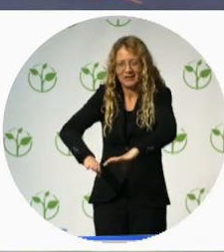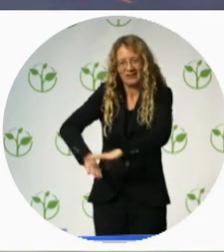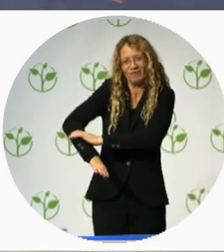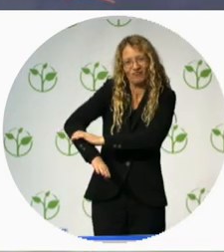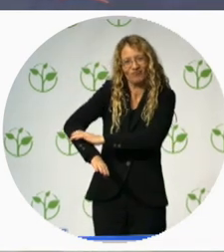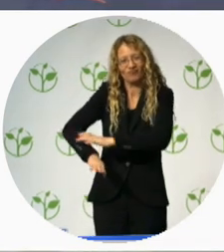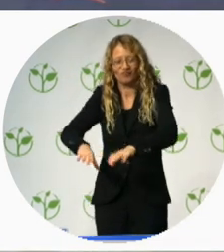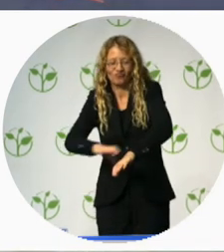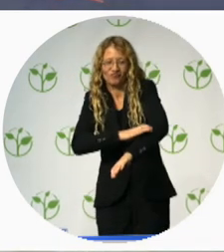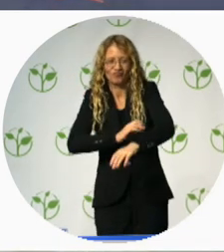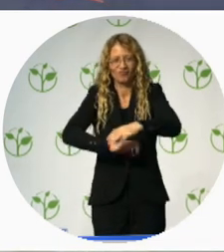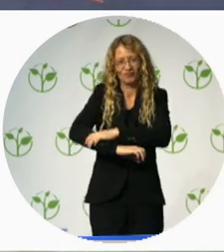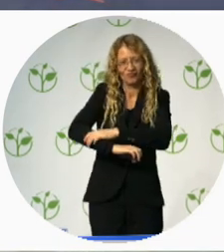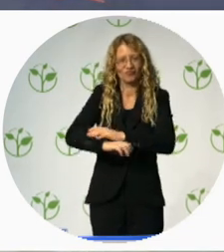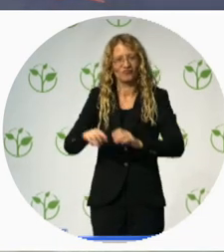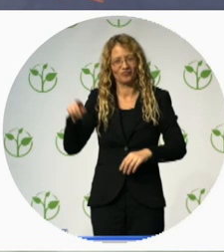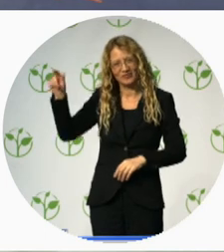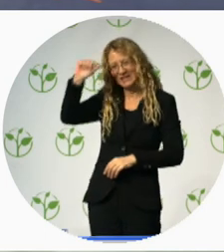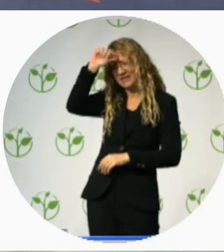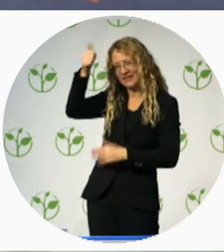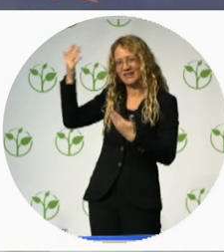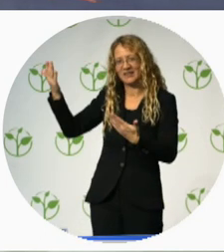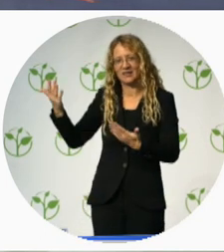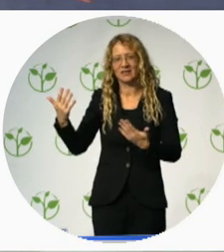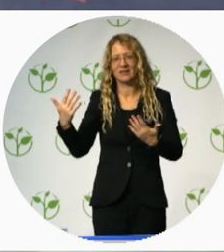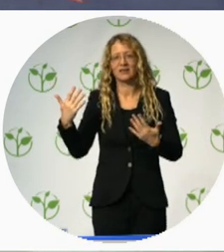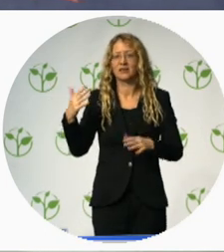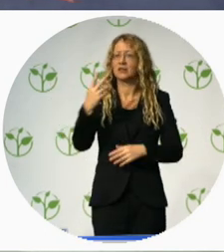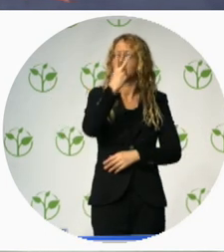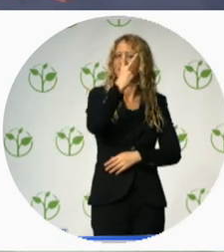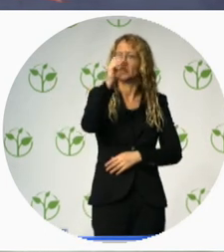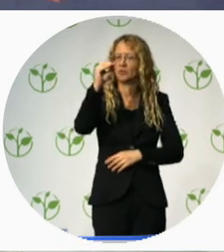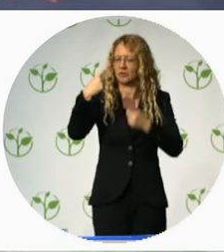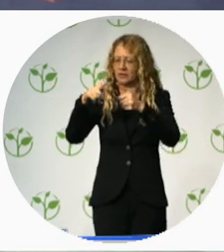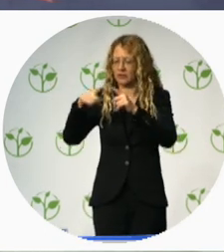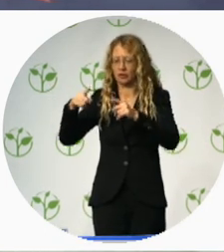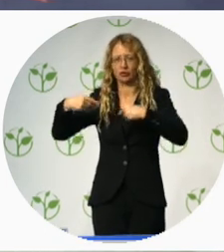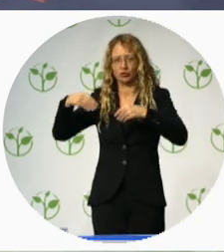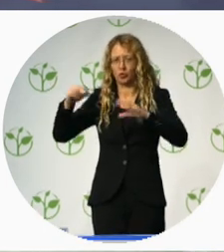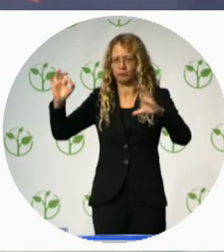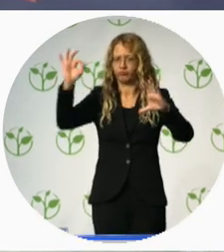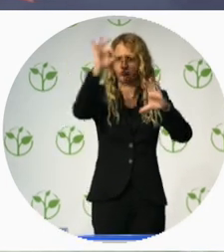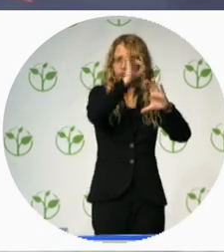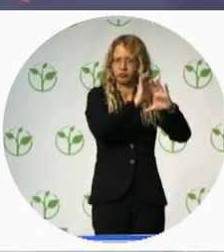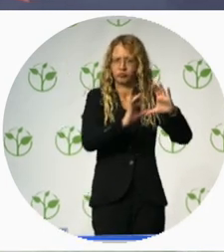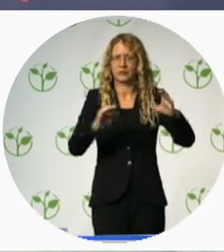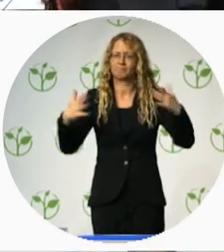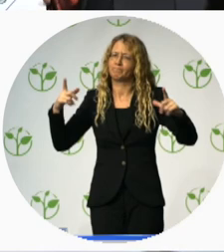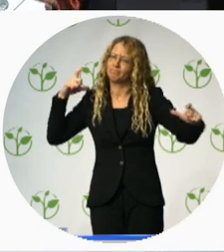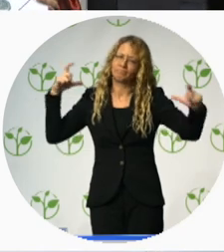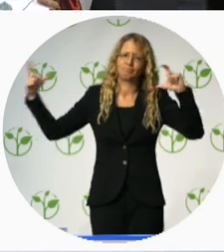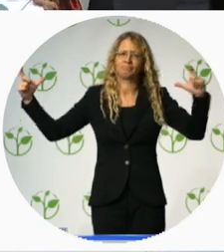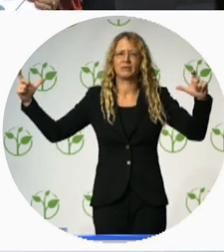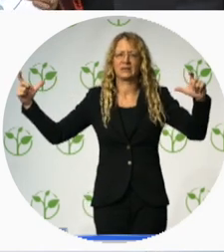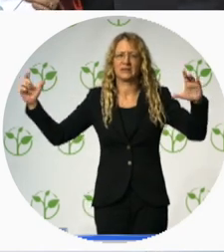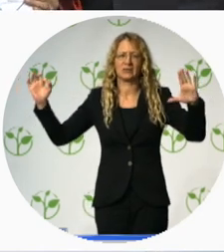India, with 23 branches across the country. It is one of the world's largest organizations providing free prosthetic aids and